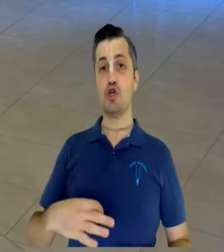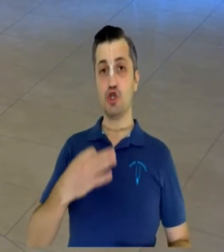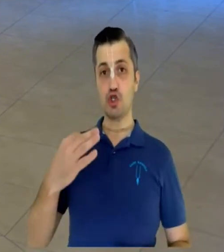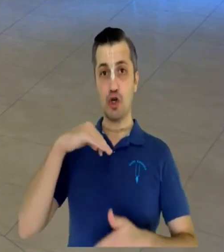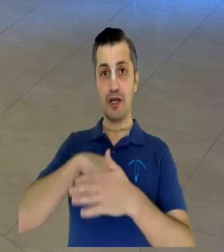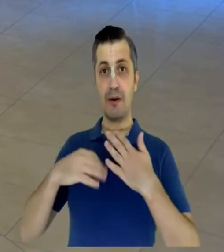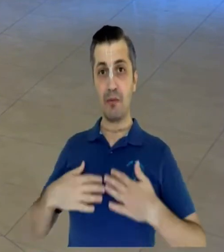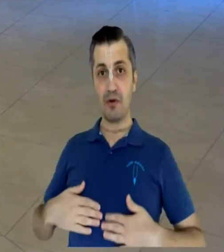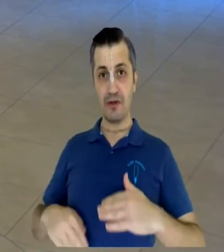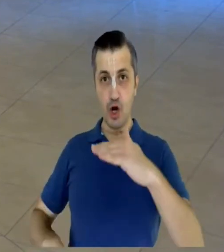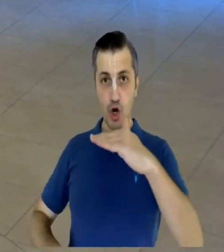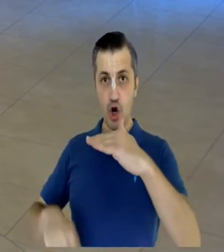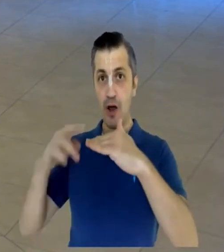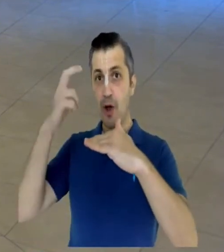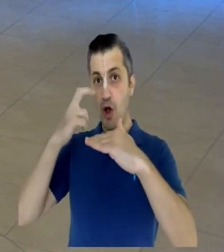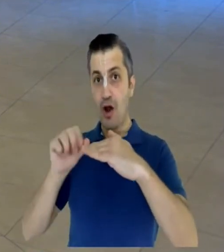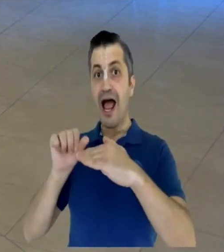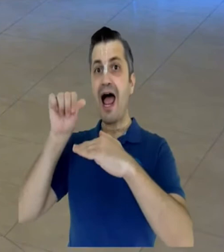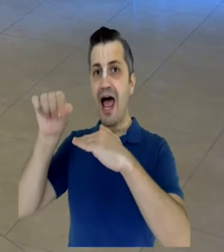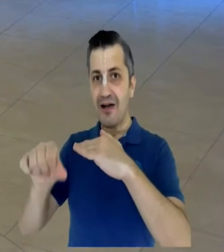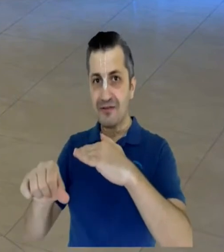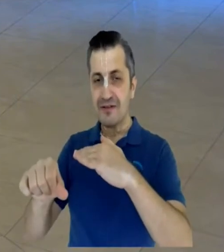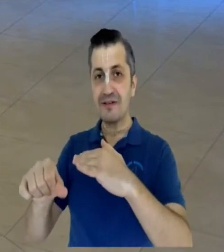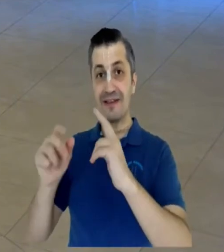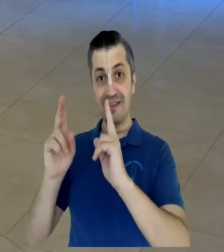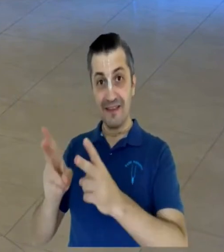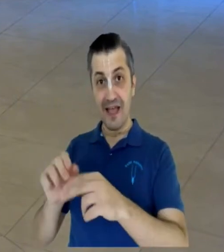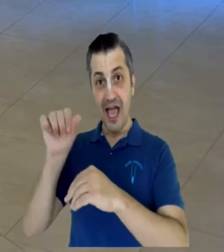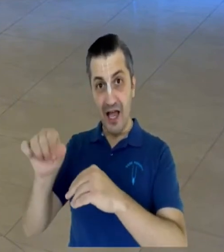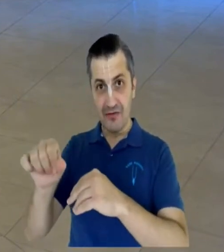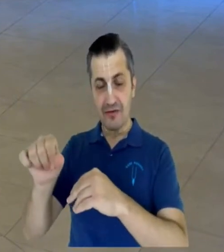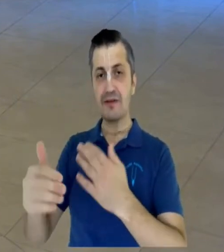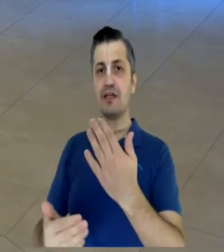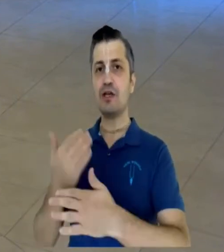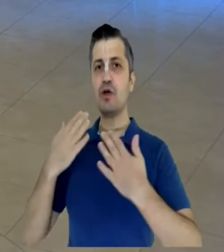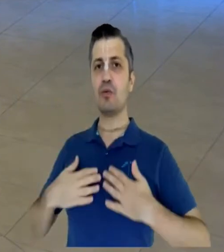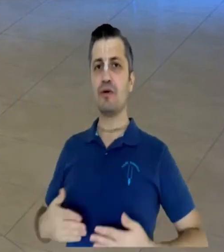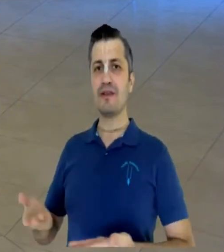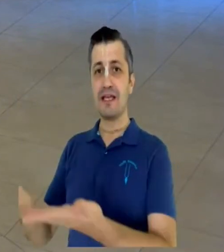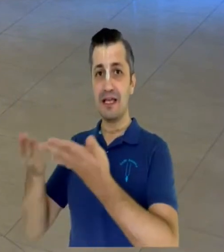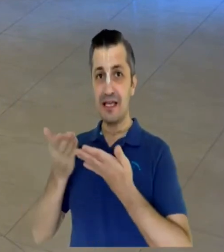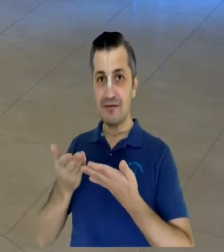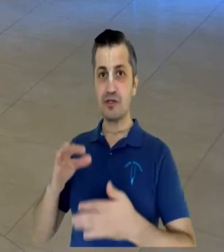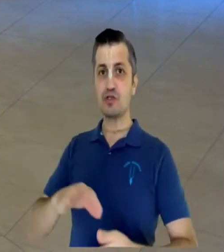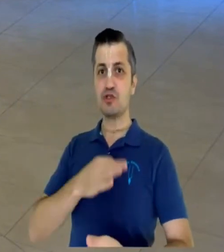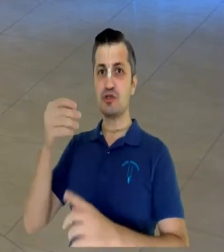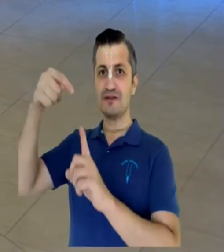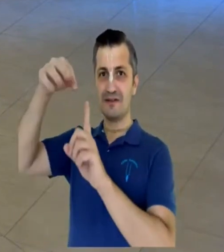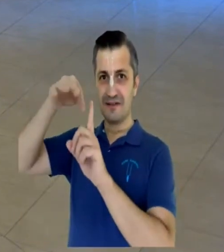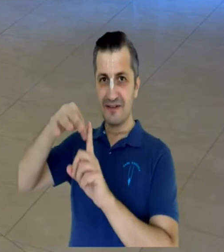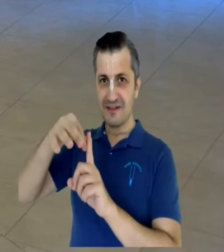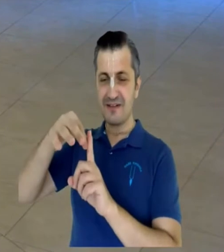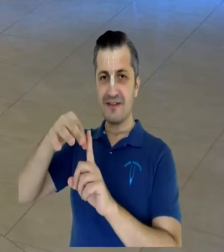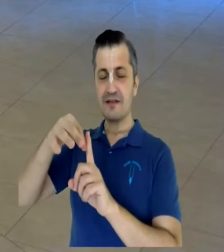we will have a certain destination, and we have this